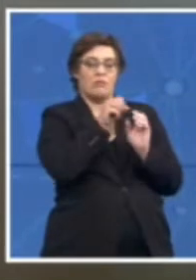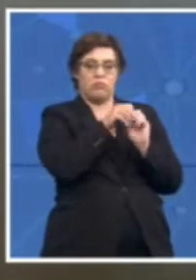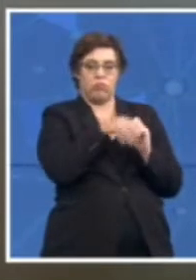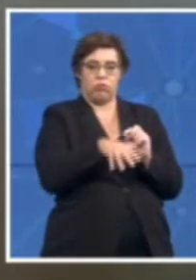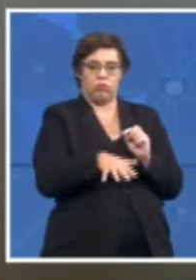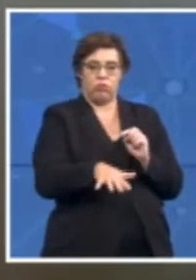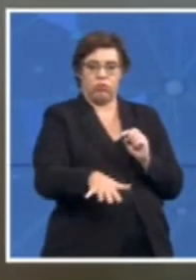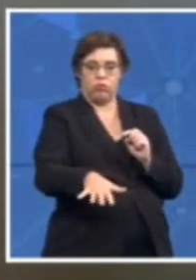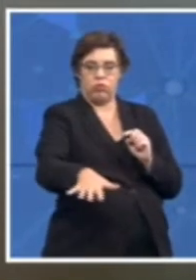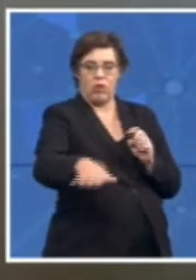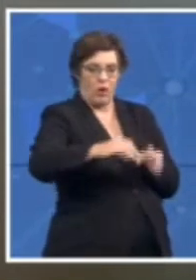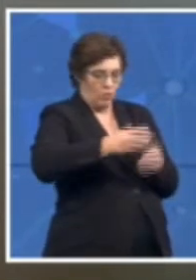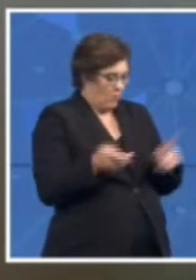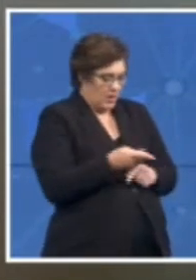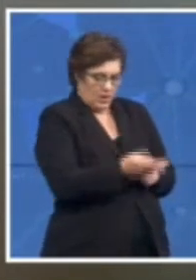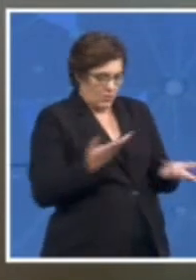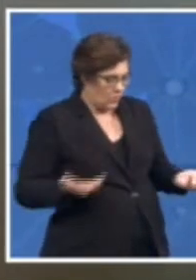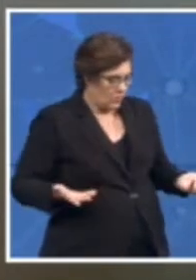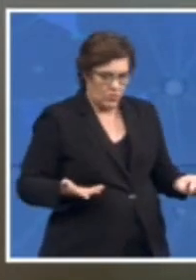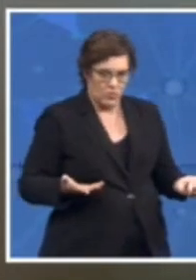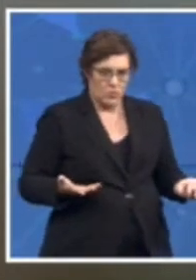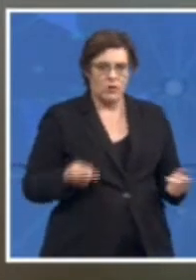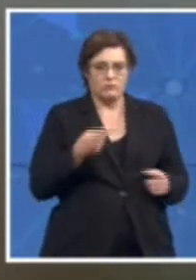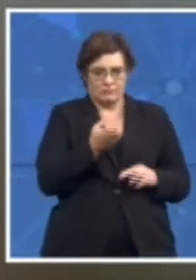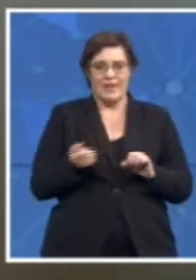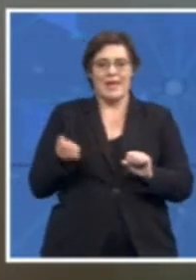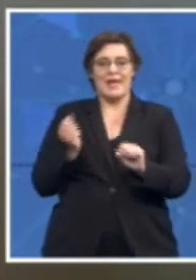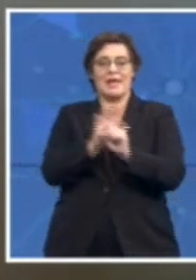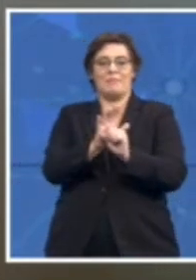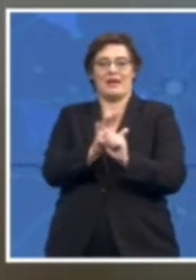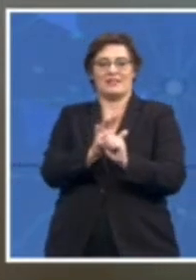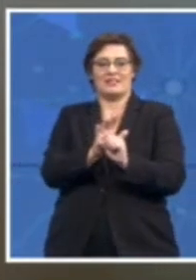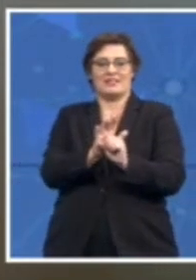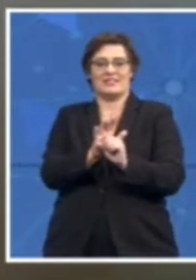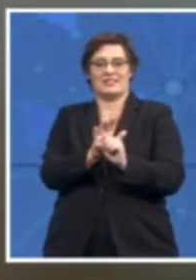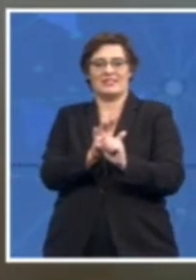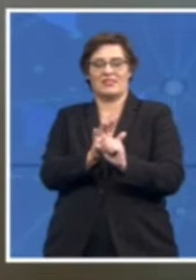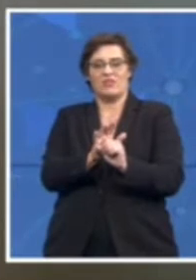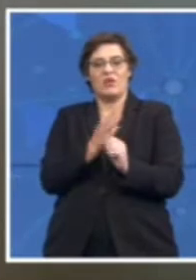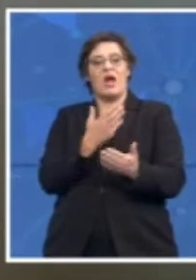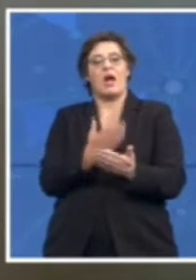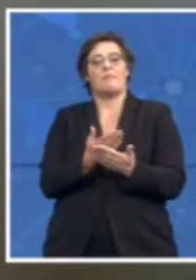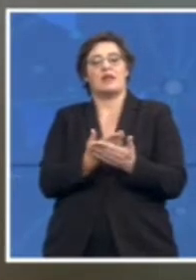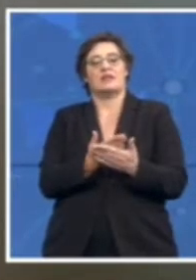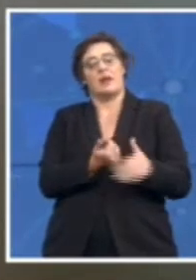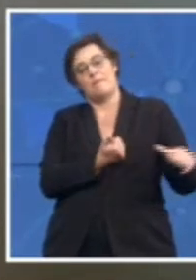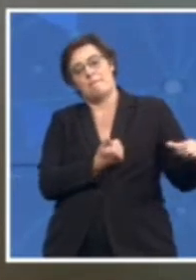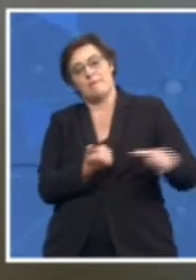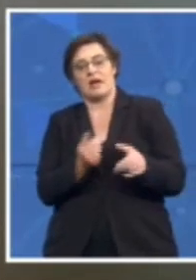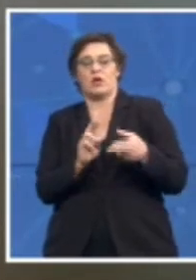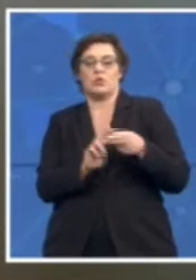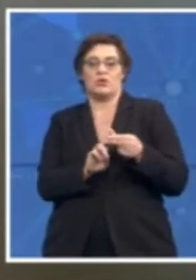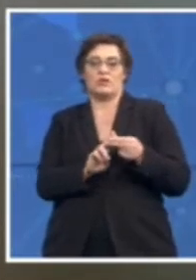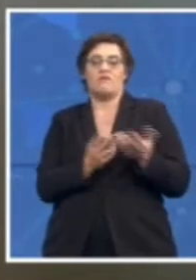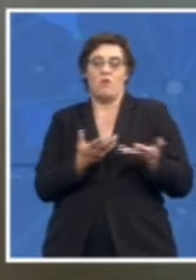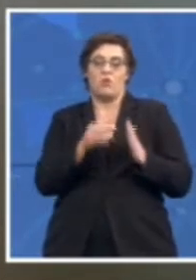a significant impact on our ability to bring back units to service. Whether or not that